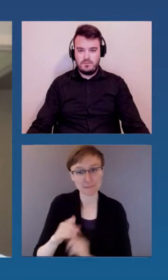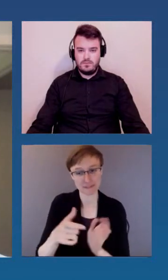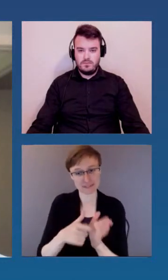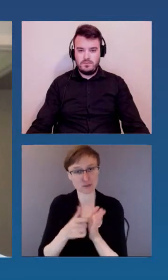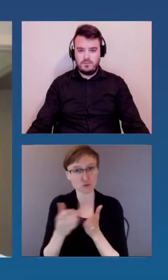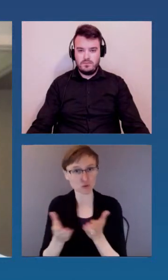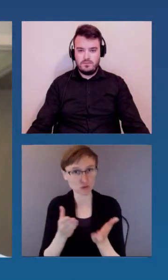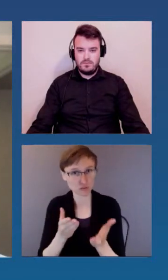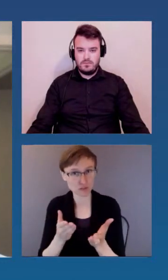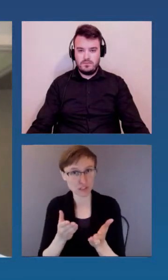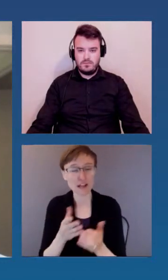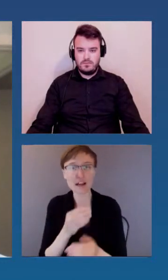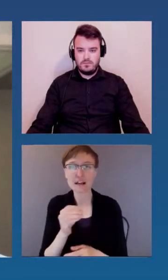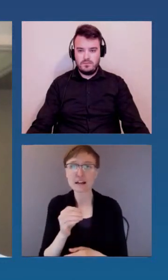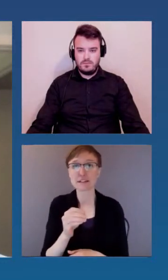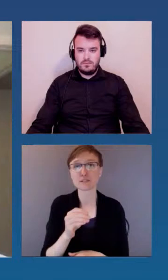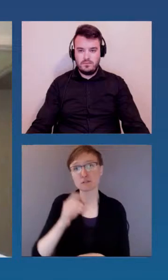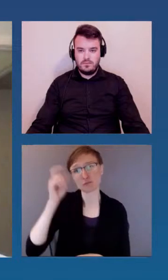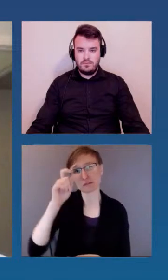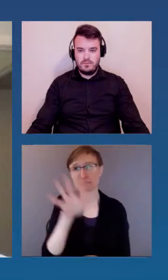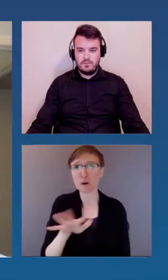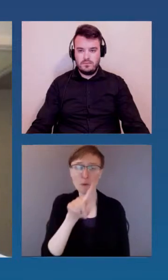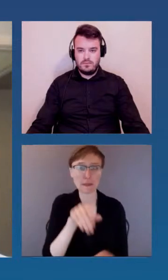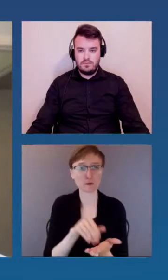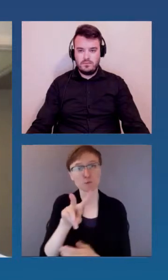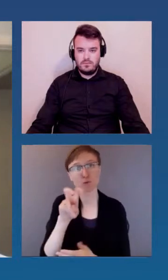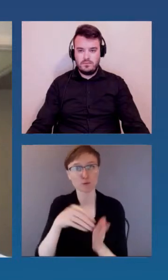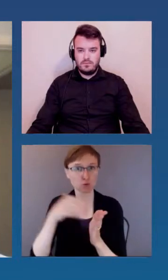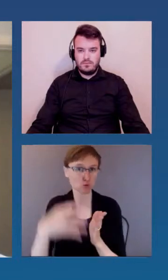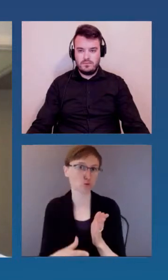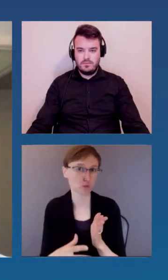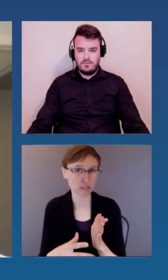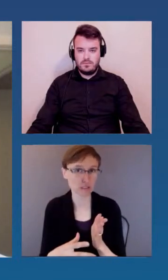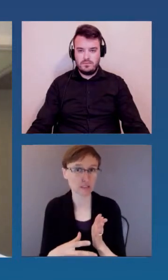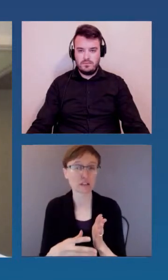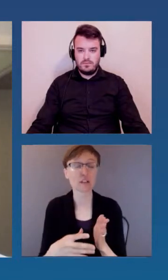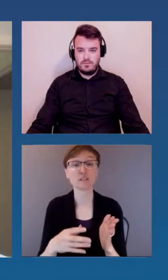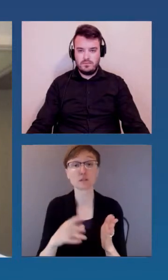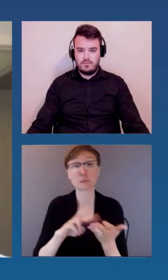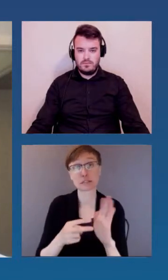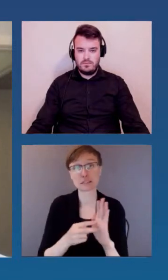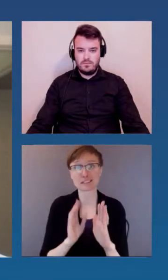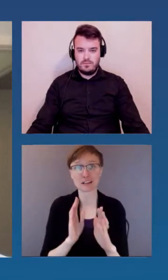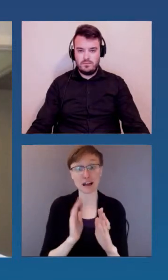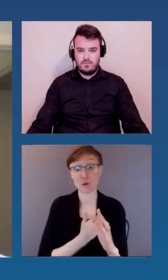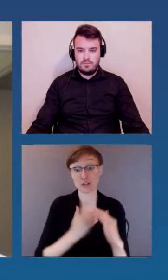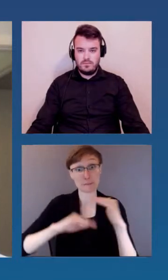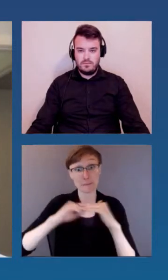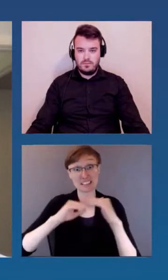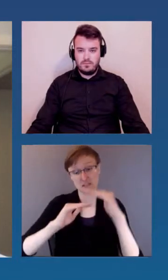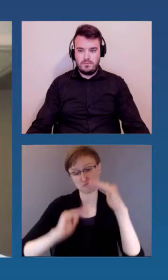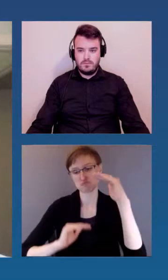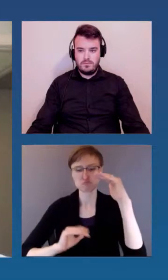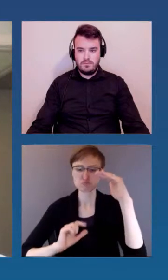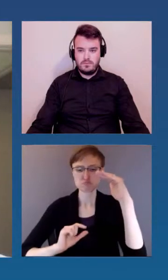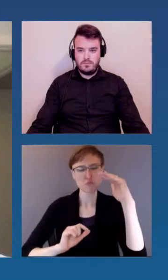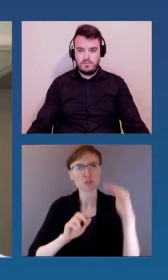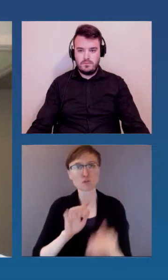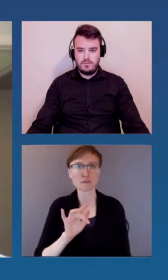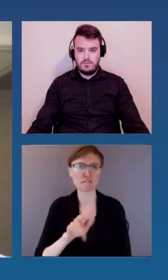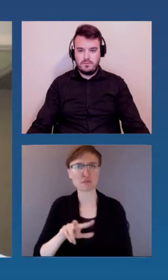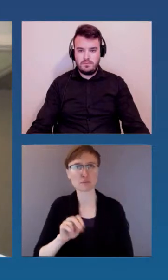services, are all delivered as they usually are. We're doing everything in our power to ensure that this fall